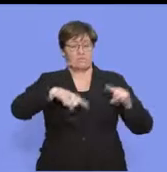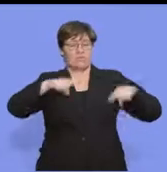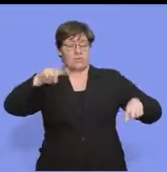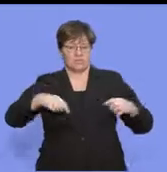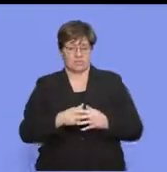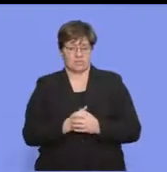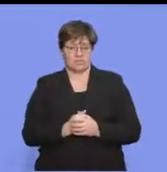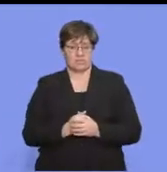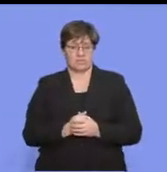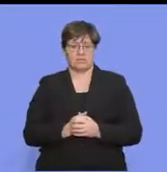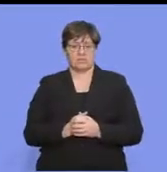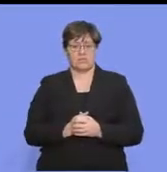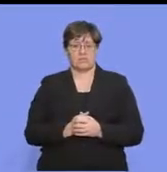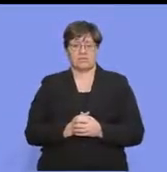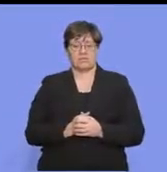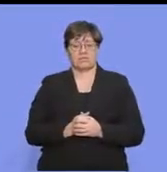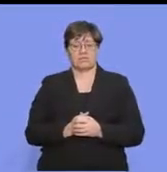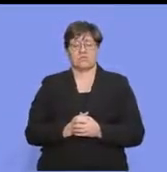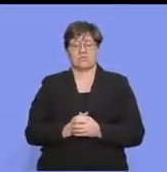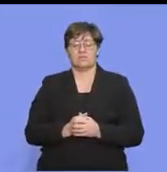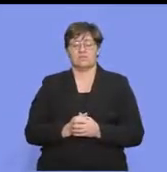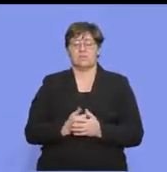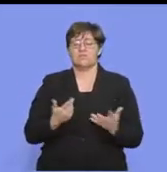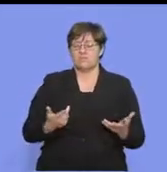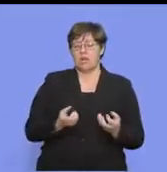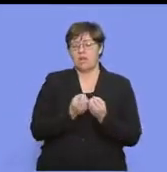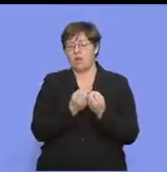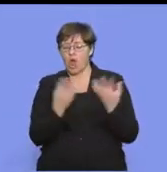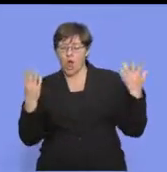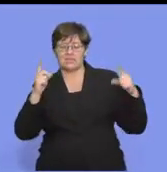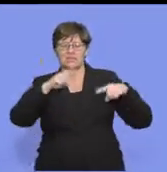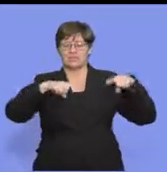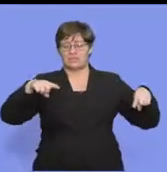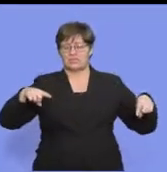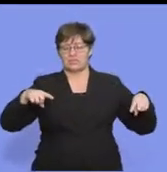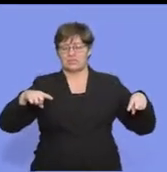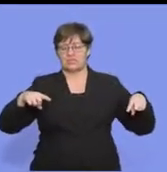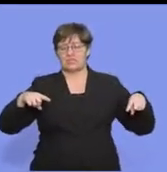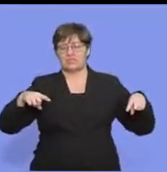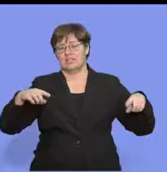we know it's, when we talk about variation, organisms, there's lots of different